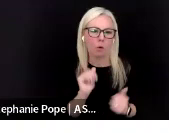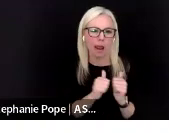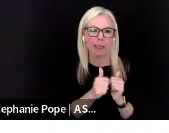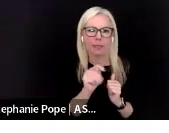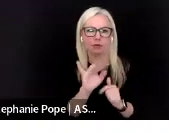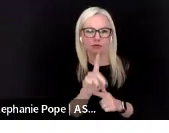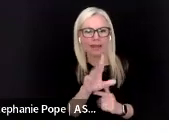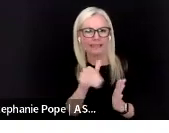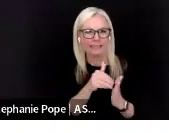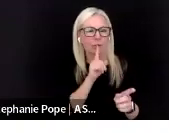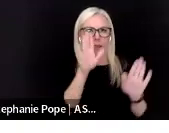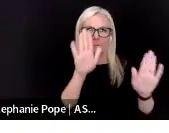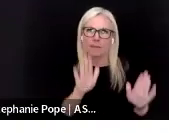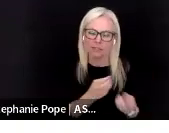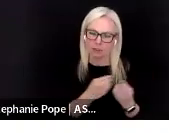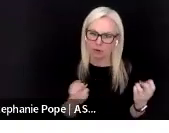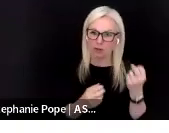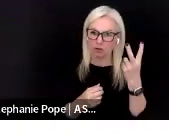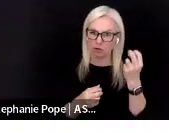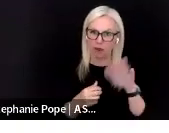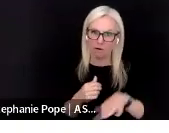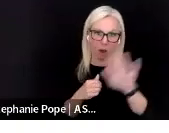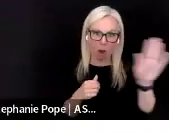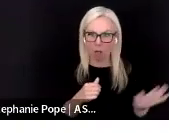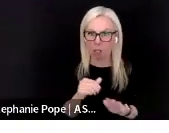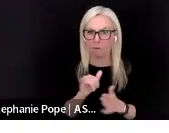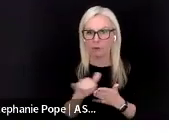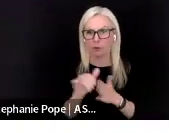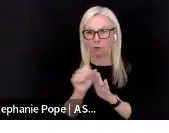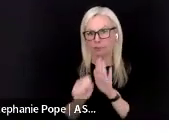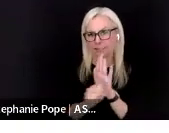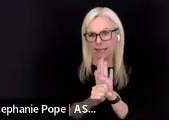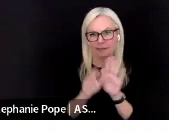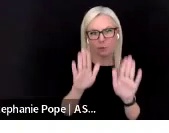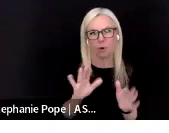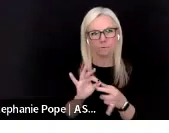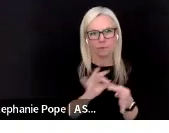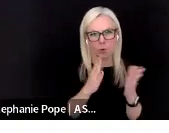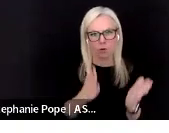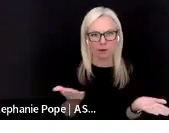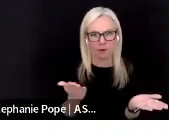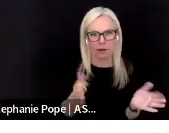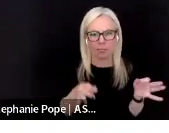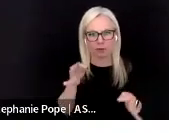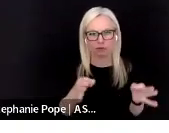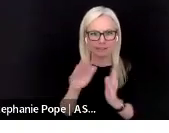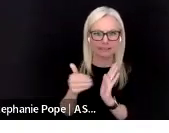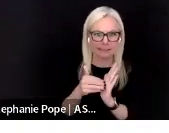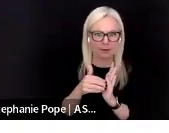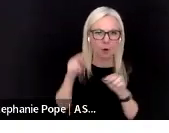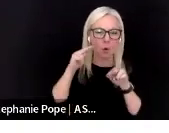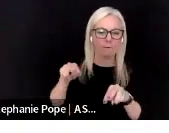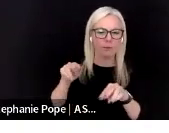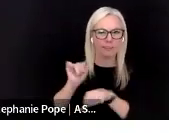amazing resource. There are 12 of them located around New York State. We have a wonderful coordinator here at the Justice Center who oversees this work